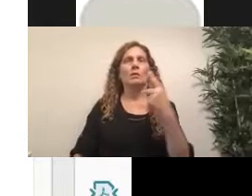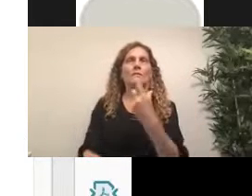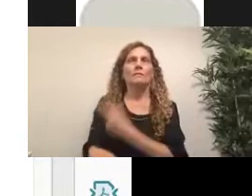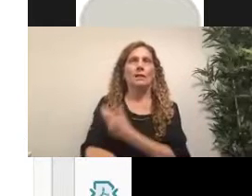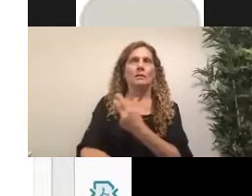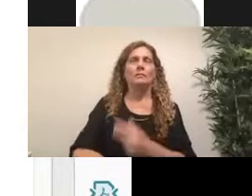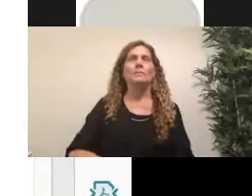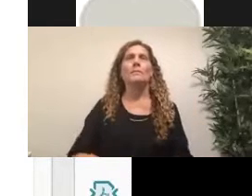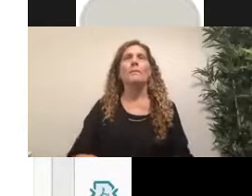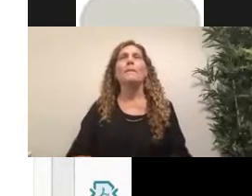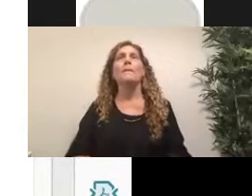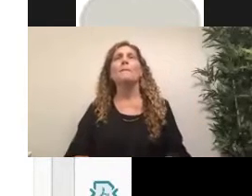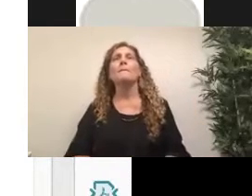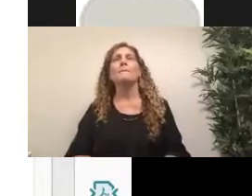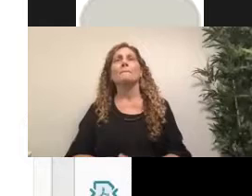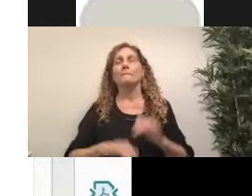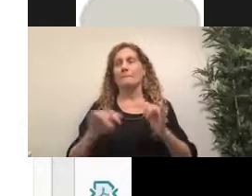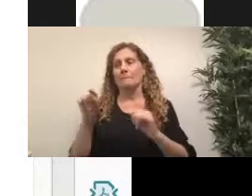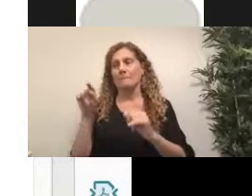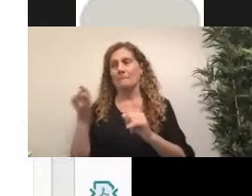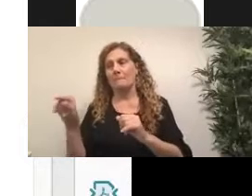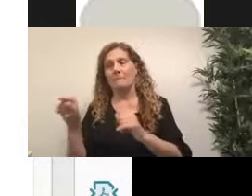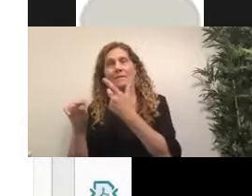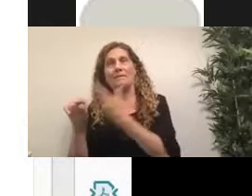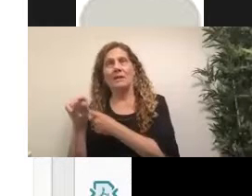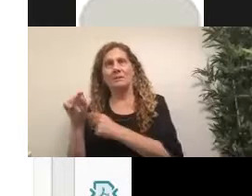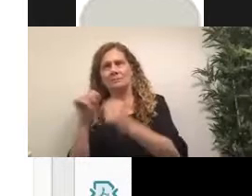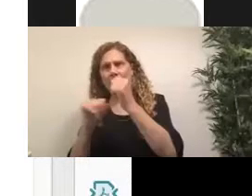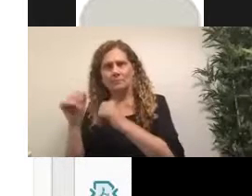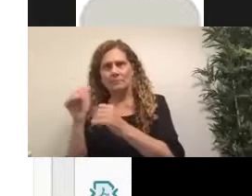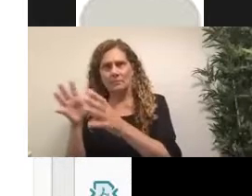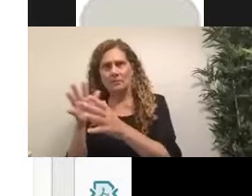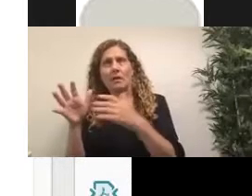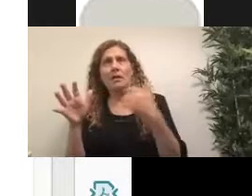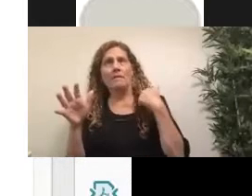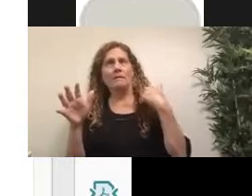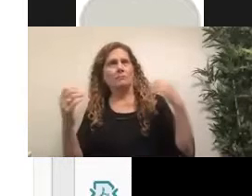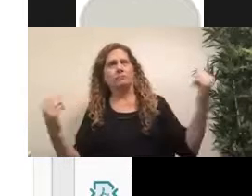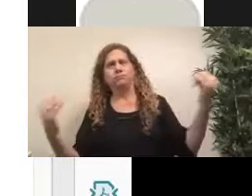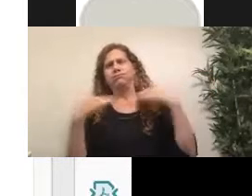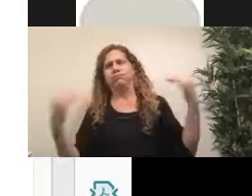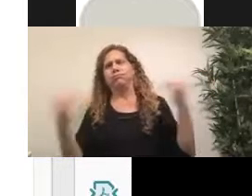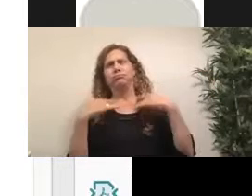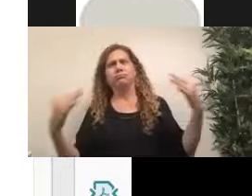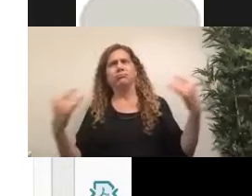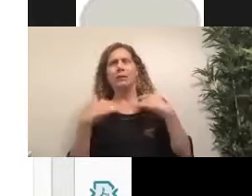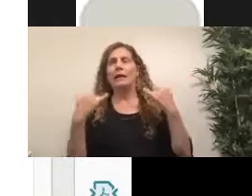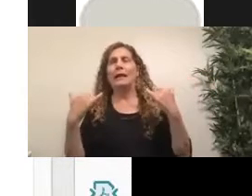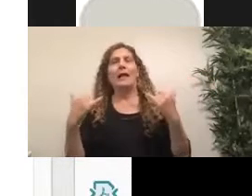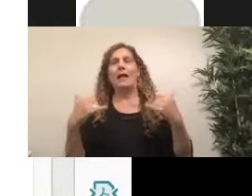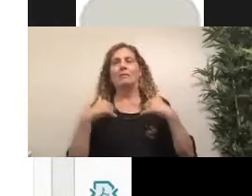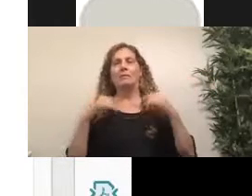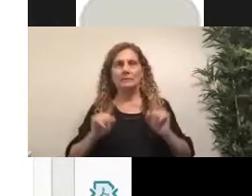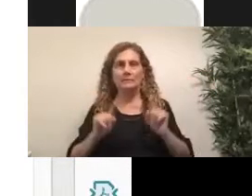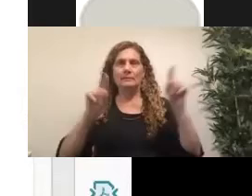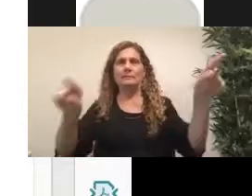needs of our community, from mass vaccination sites to mobile clinics and in-home vaccinations. Now we're asking for the help of the community to increase vaccine